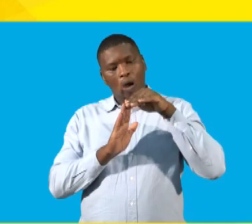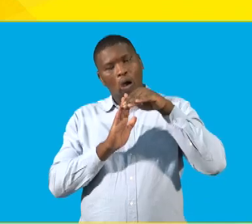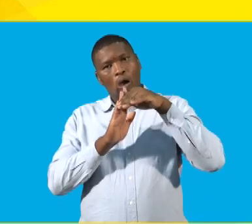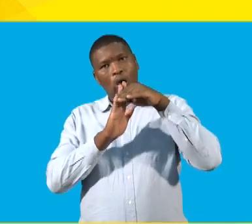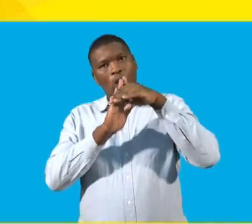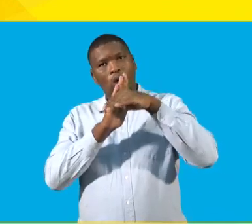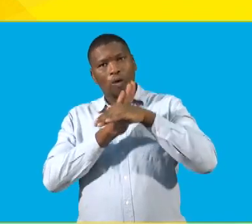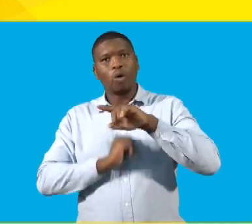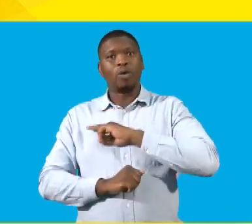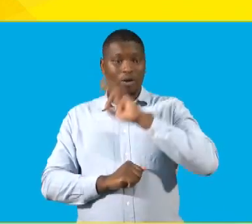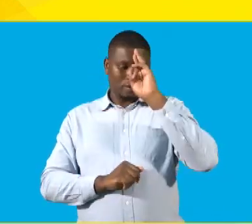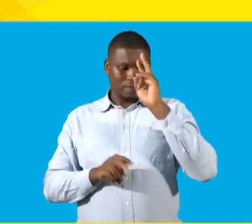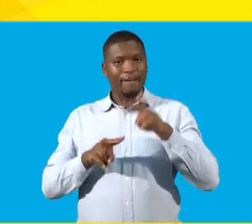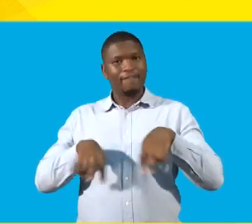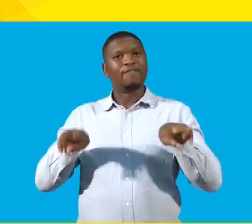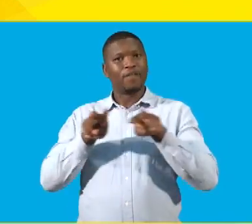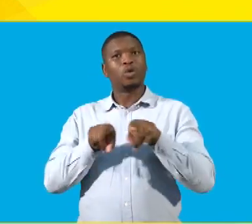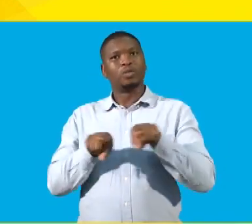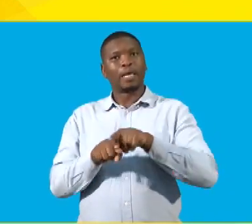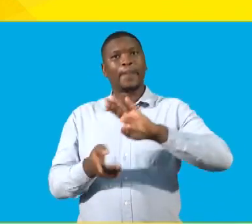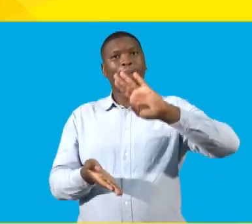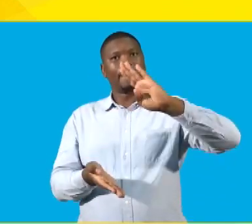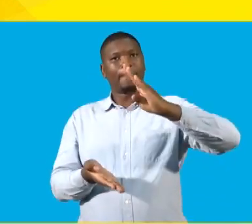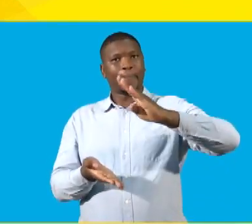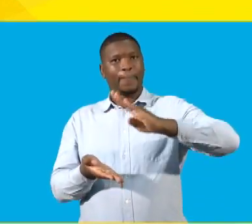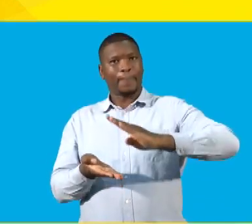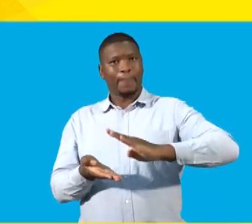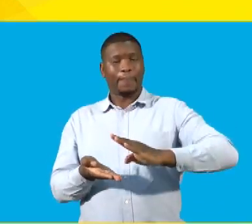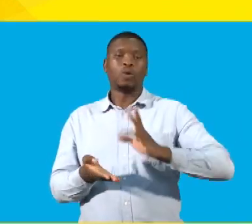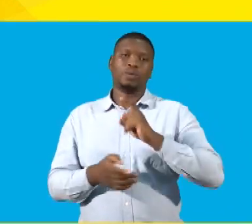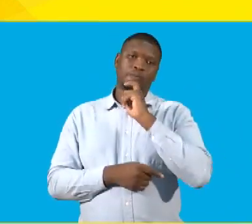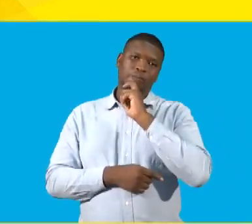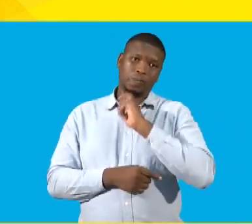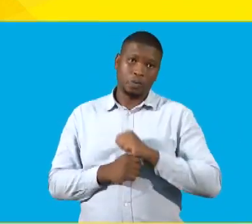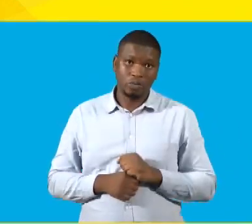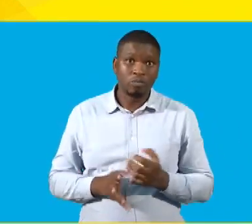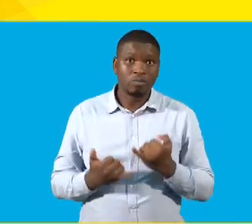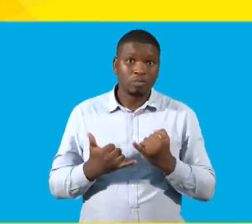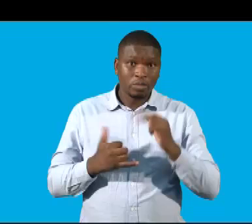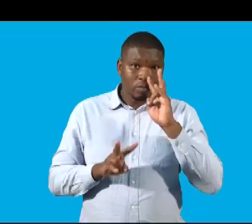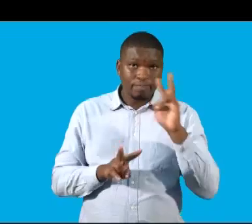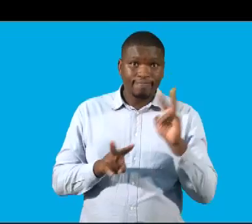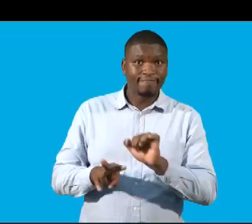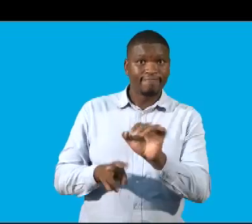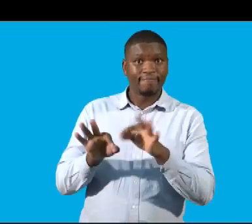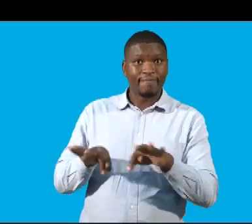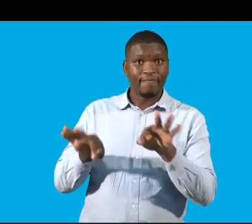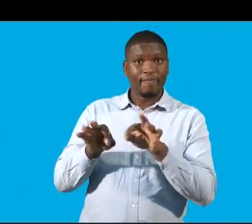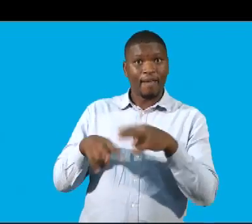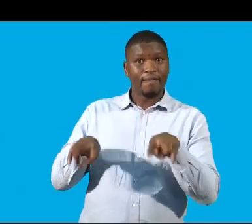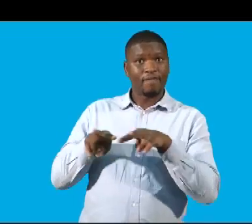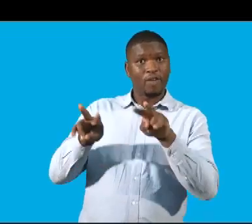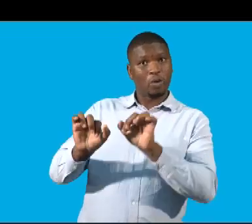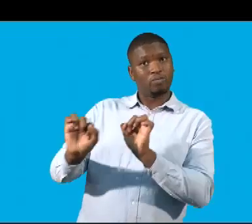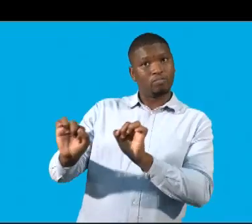our value is going down. So we know that that's what we're going to work with. But now, looking at the values that we